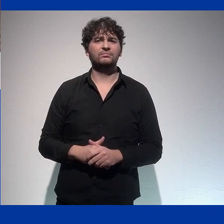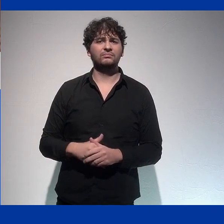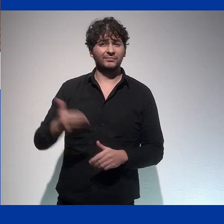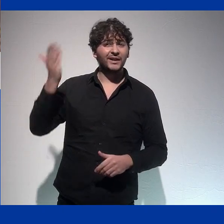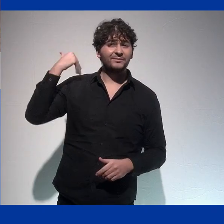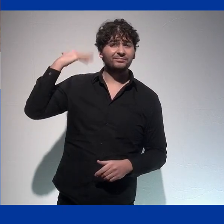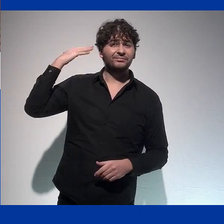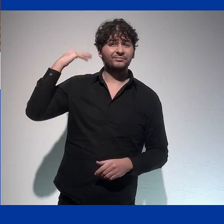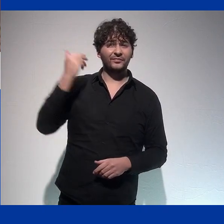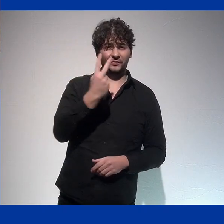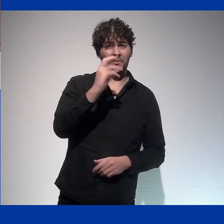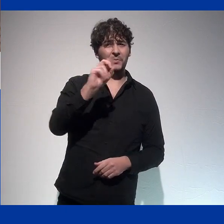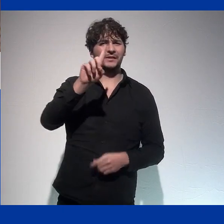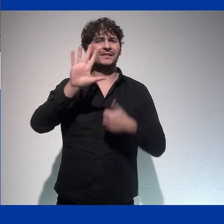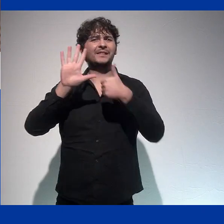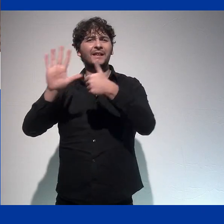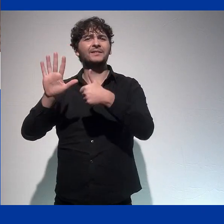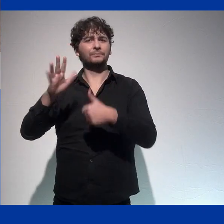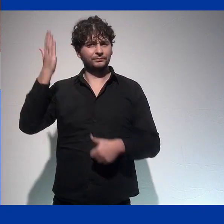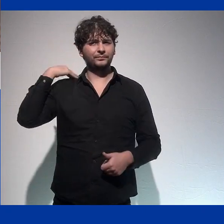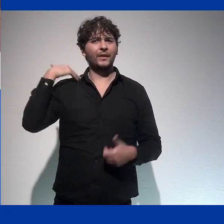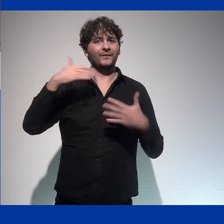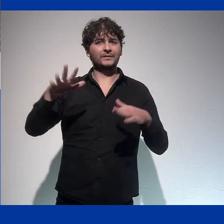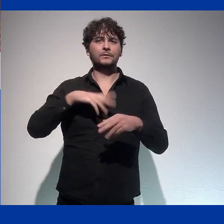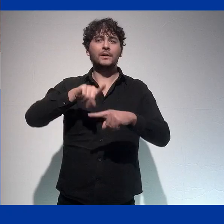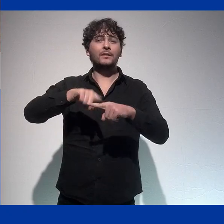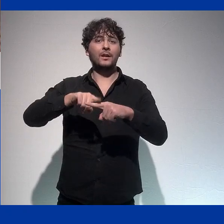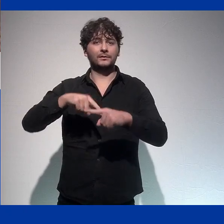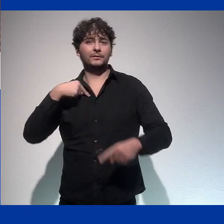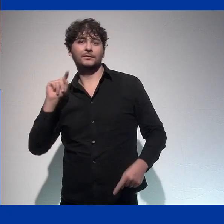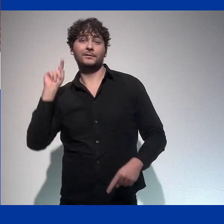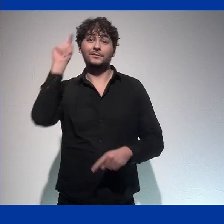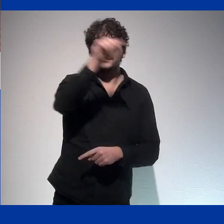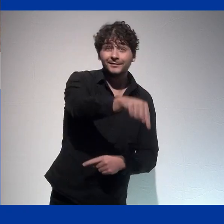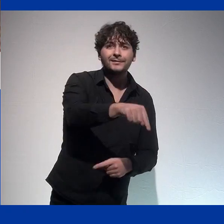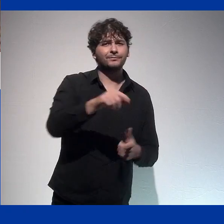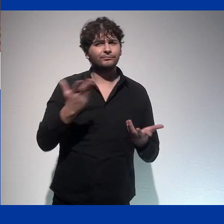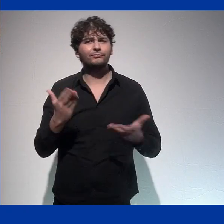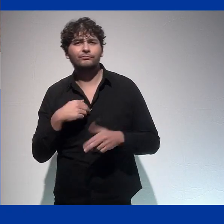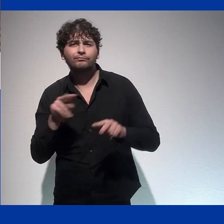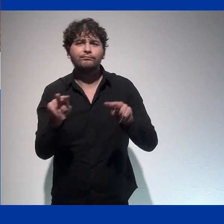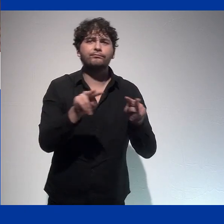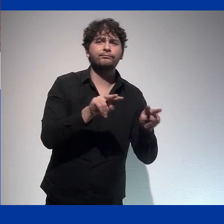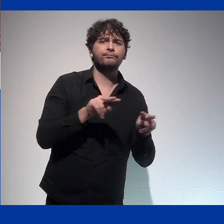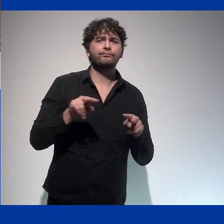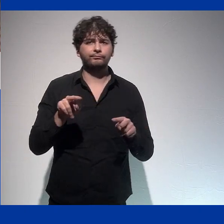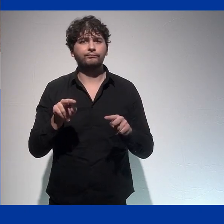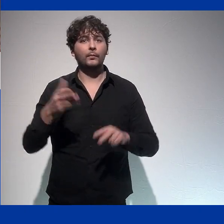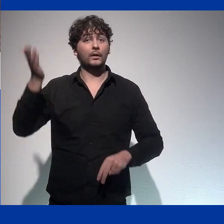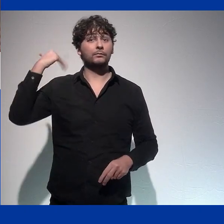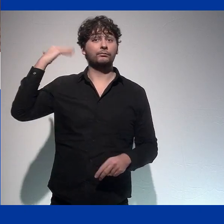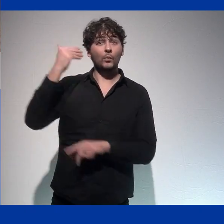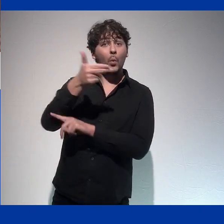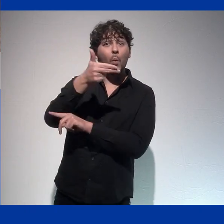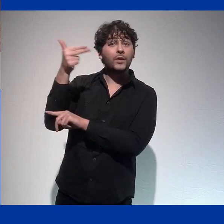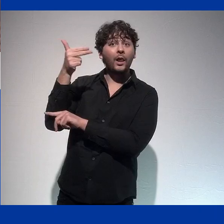I visited City Plaza Hotel, occupied hotel by activists and volunteers